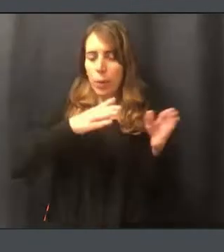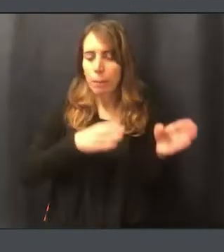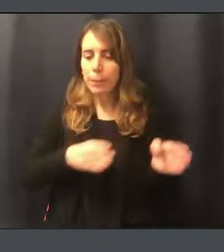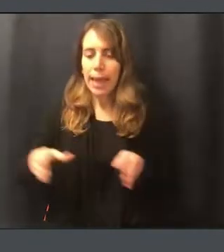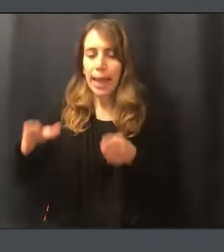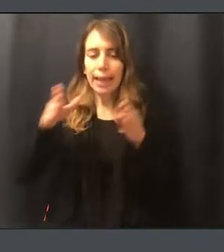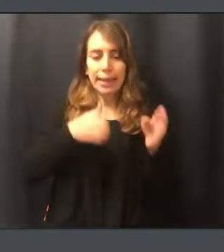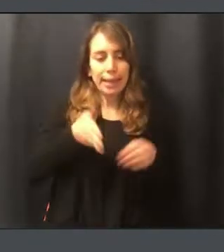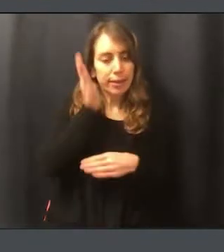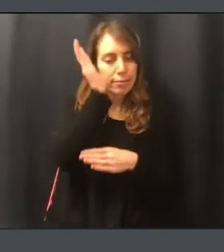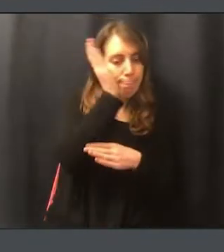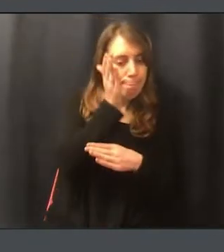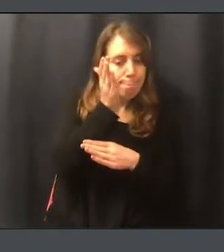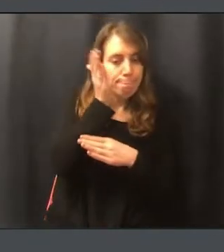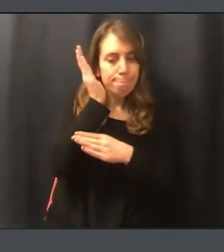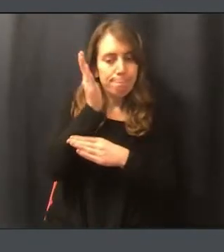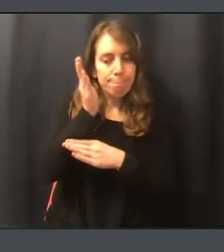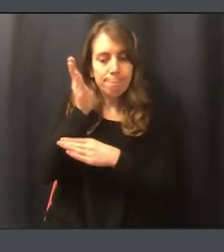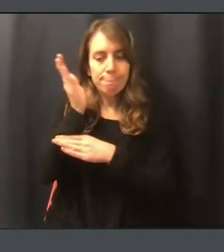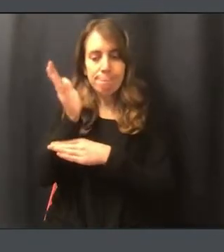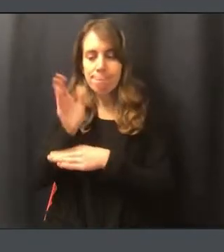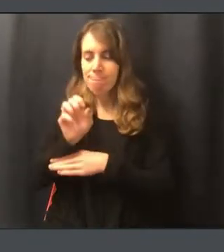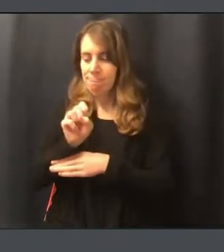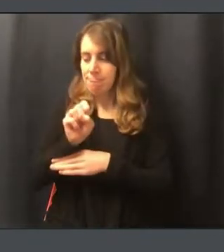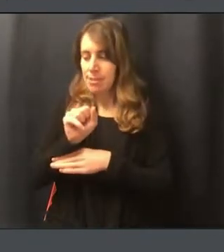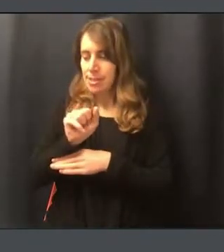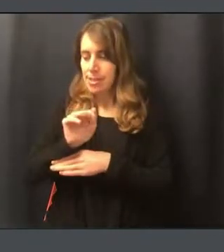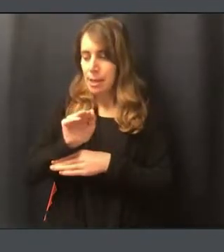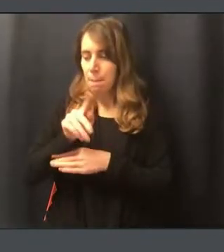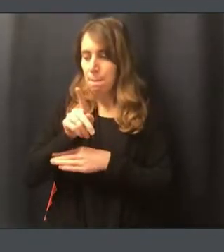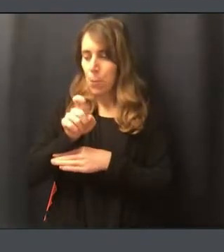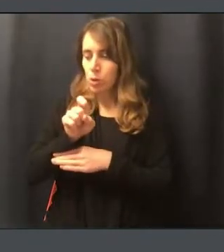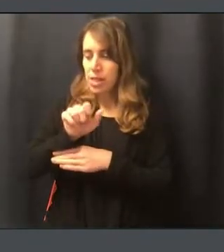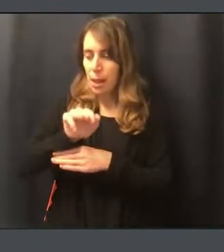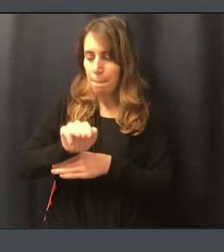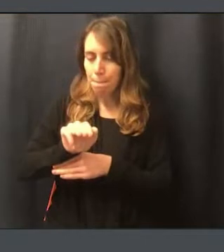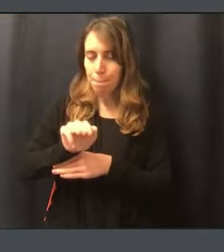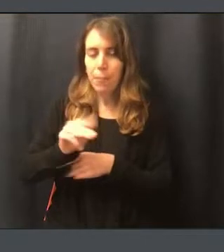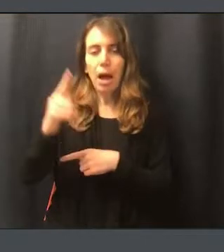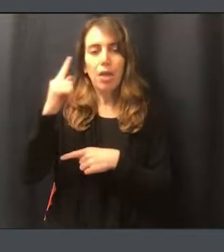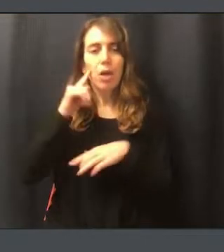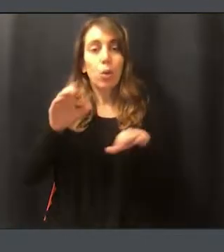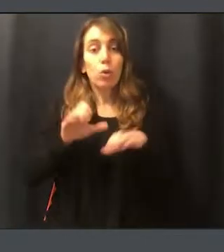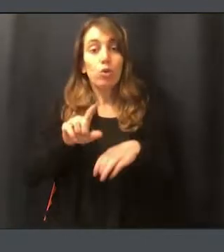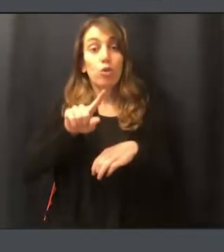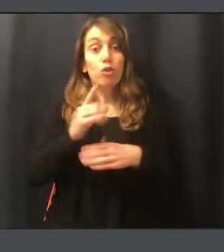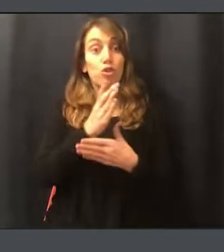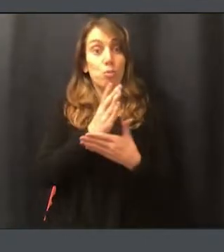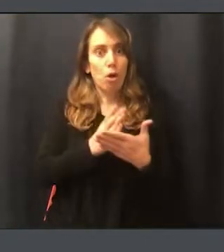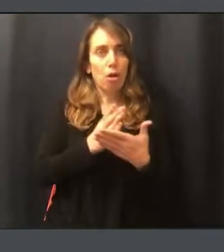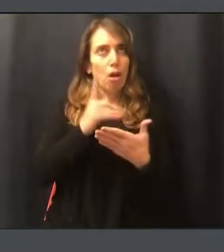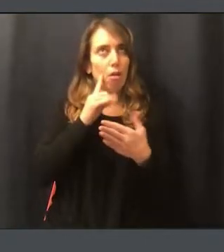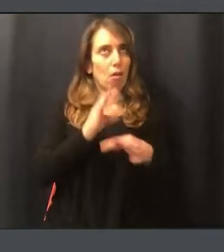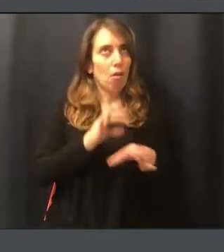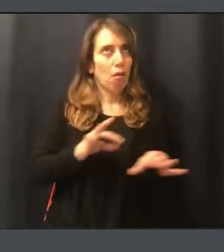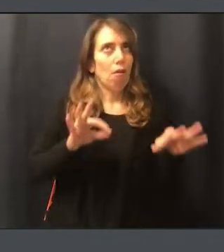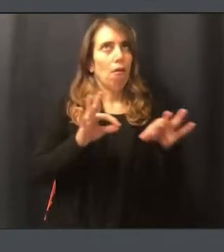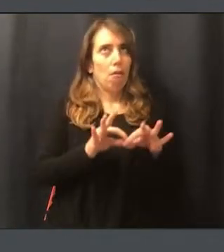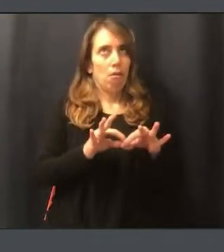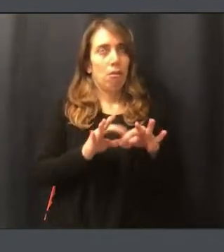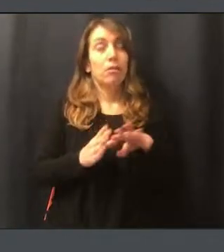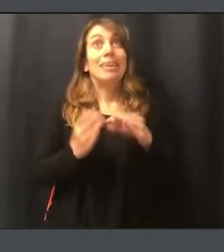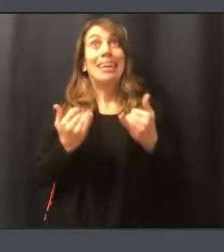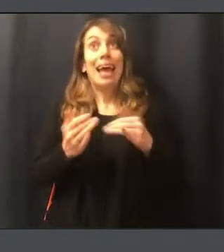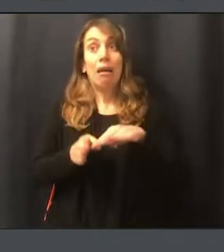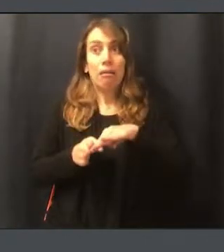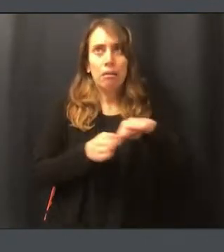sort of do the first part, which I thought was really important, and then kind of get to the more, what do you do like in clinical practice